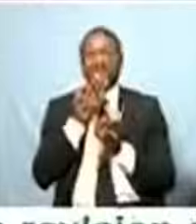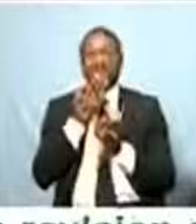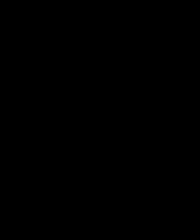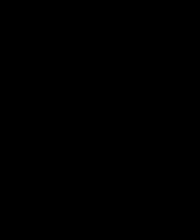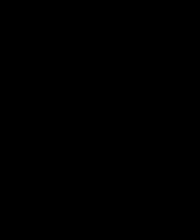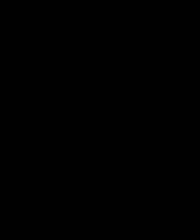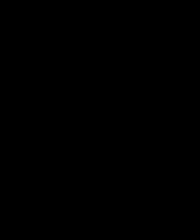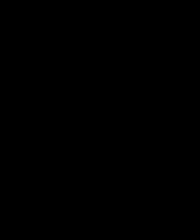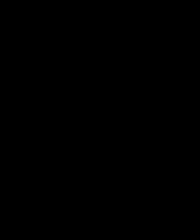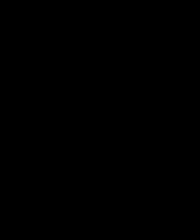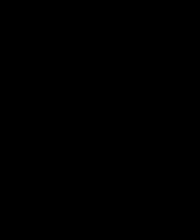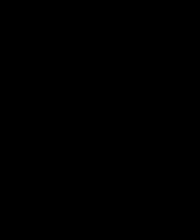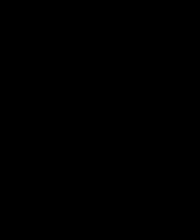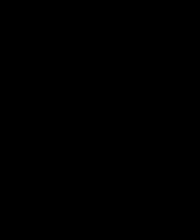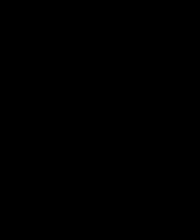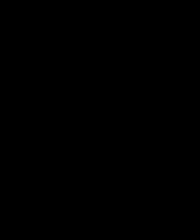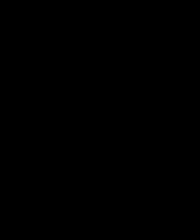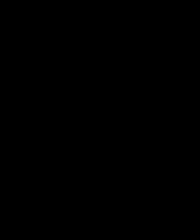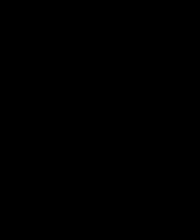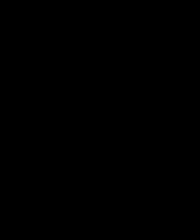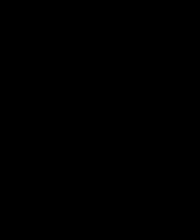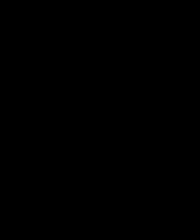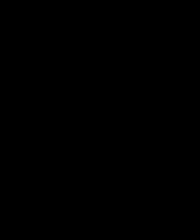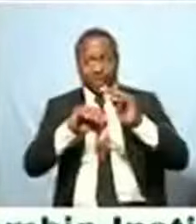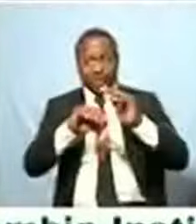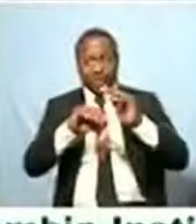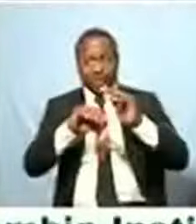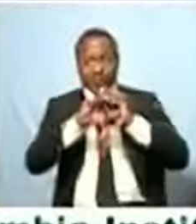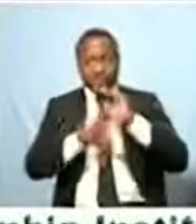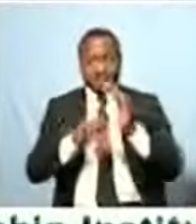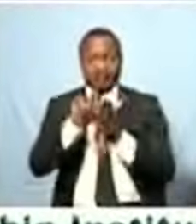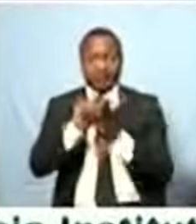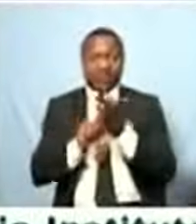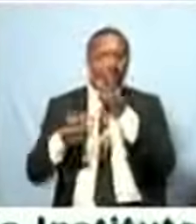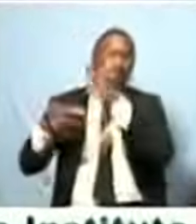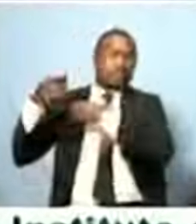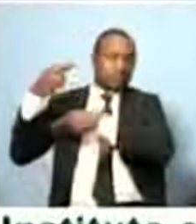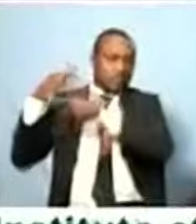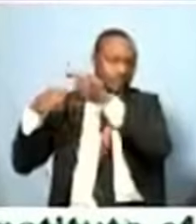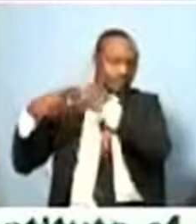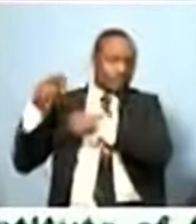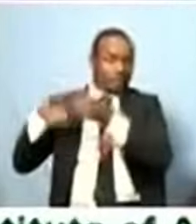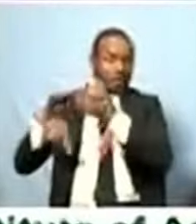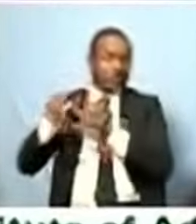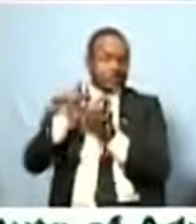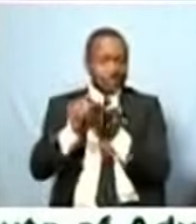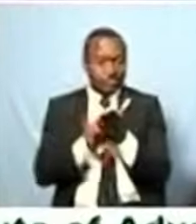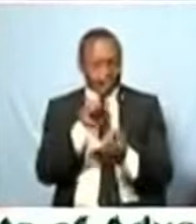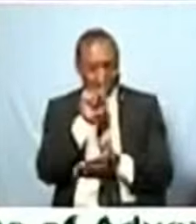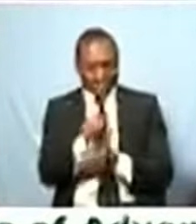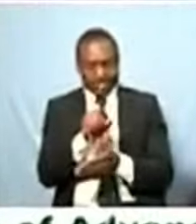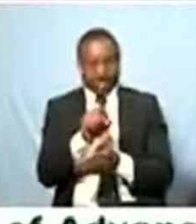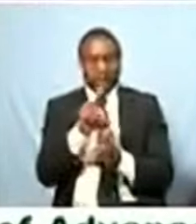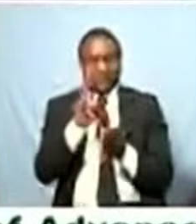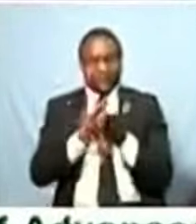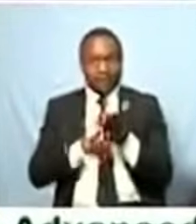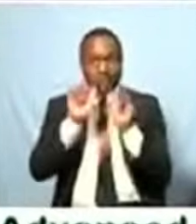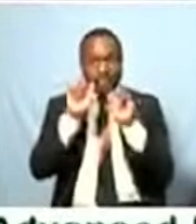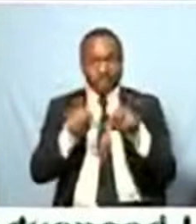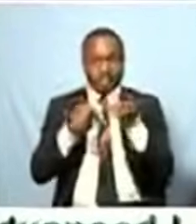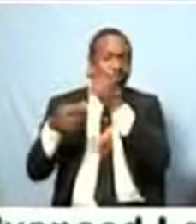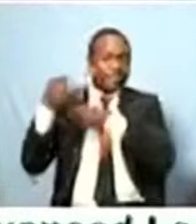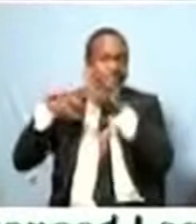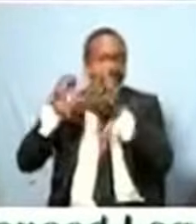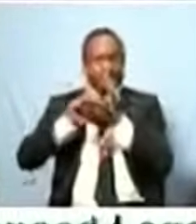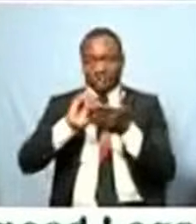that Minister sitting here to revise that regulation. That regulation can be revised to